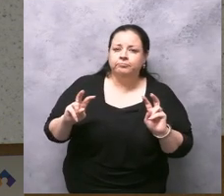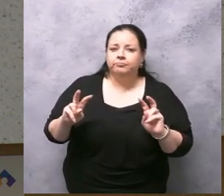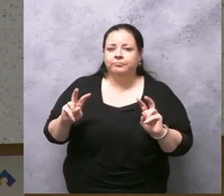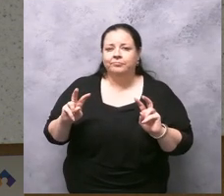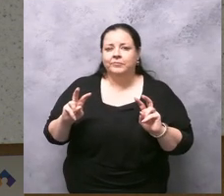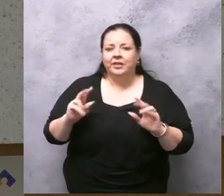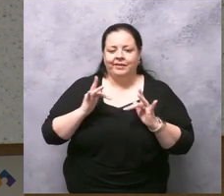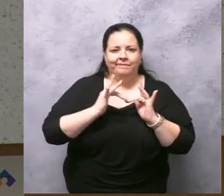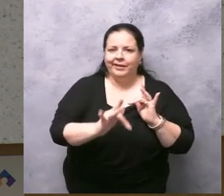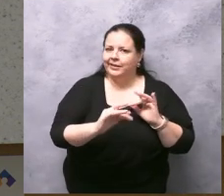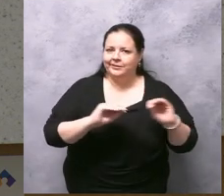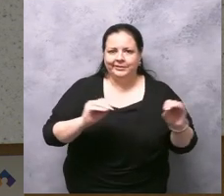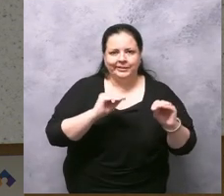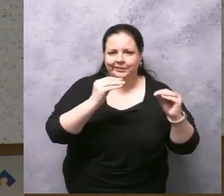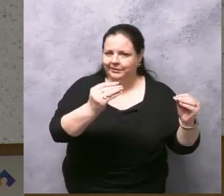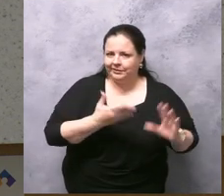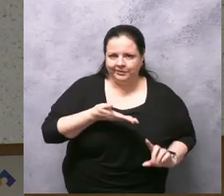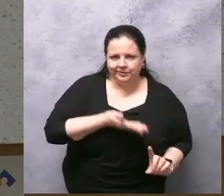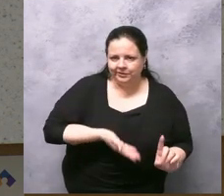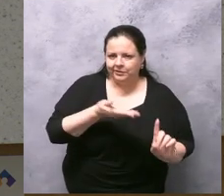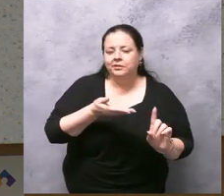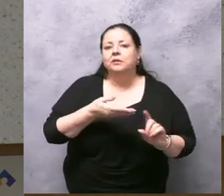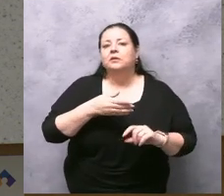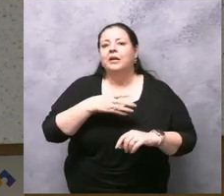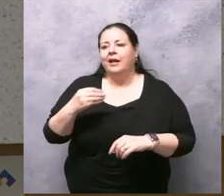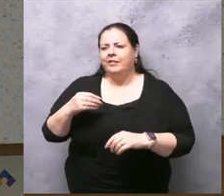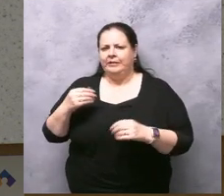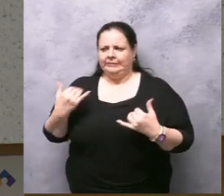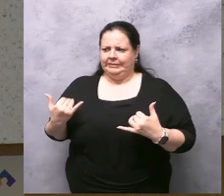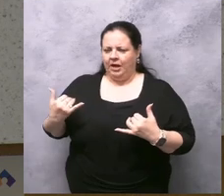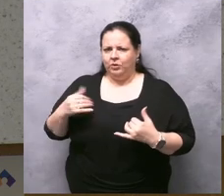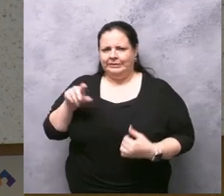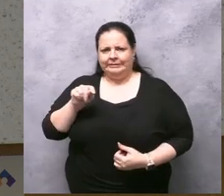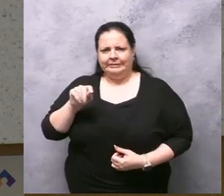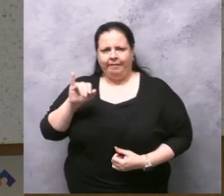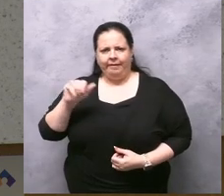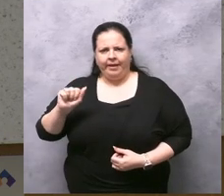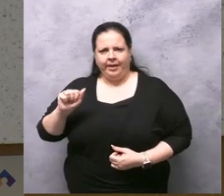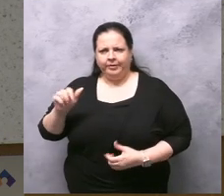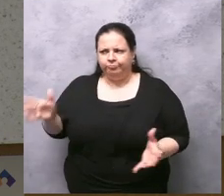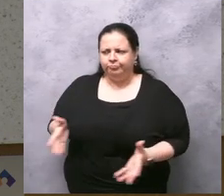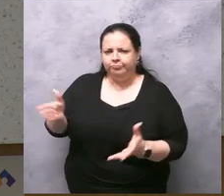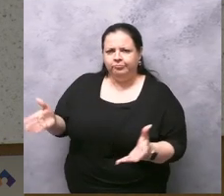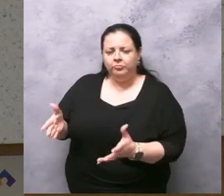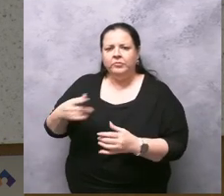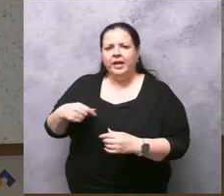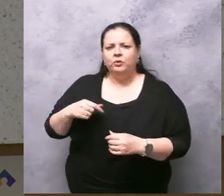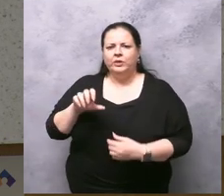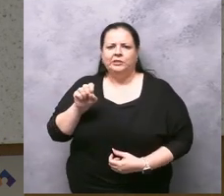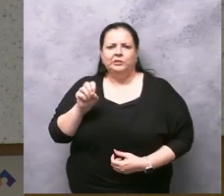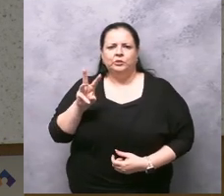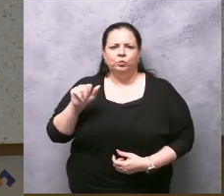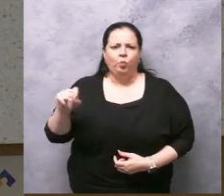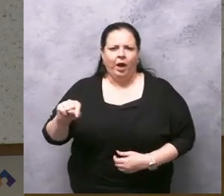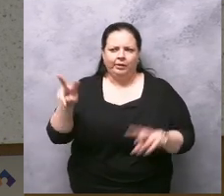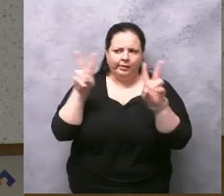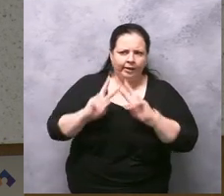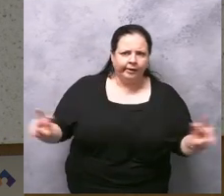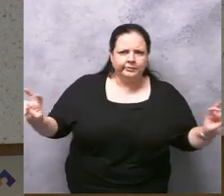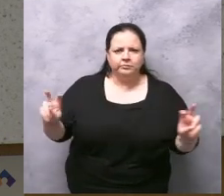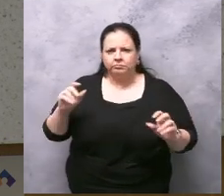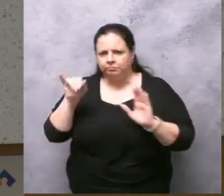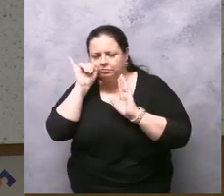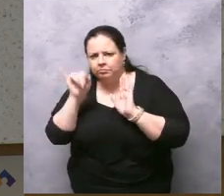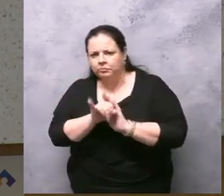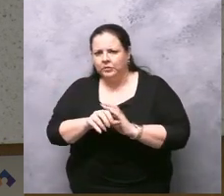vacancy task force data from TEA and the status of our teacher incentive allotment. And we did a SWOT analysis on that to identify opportunities,